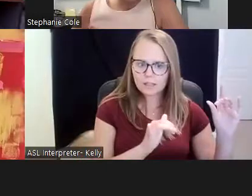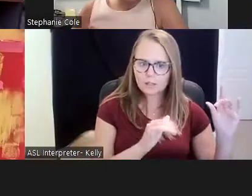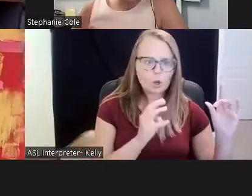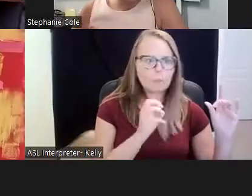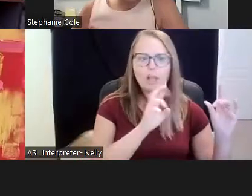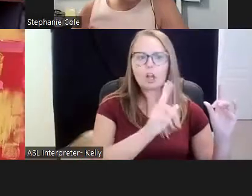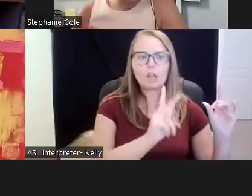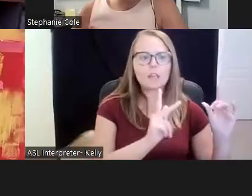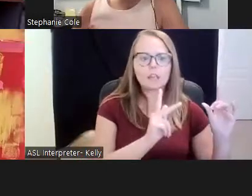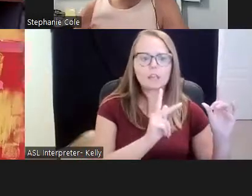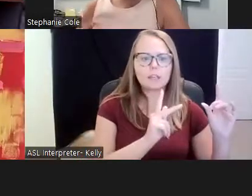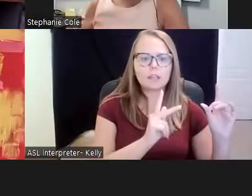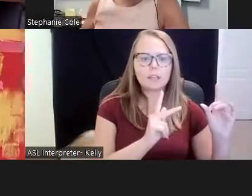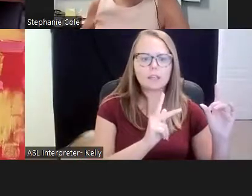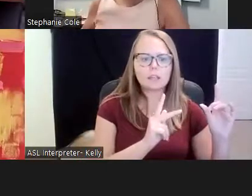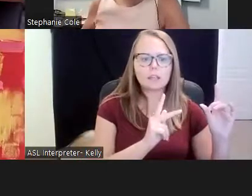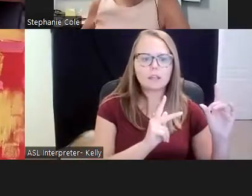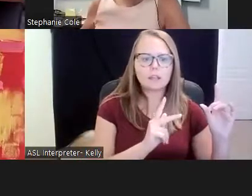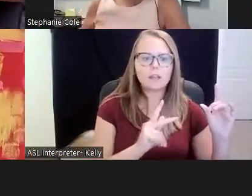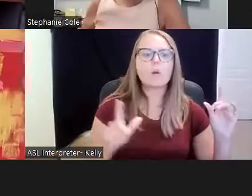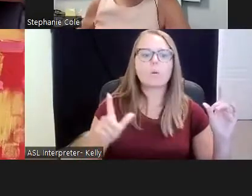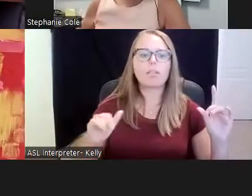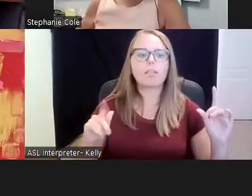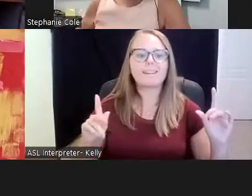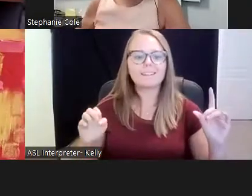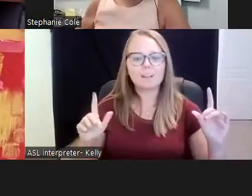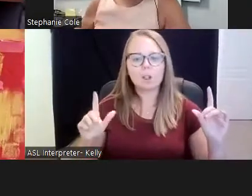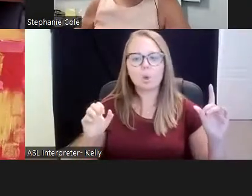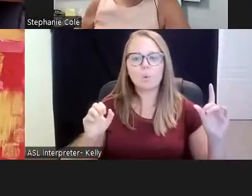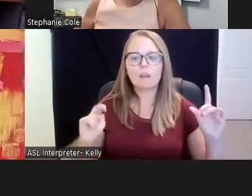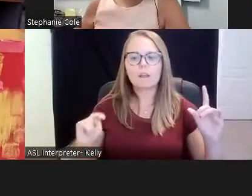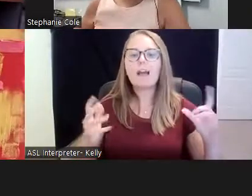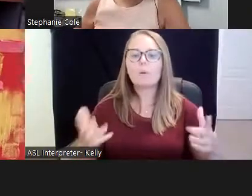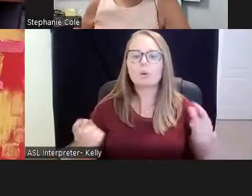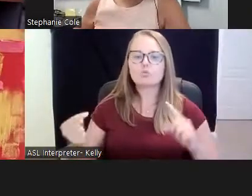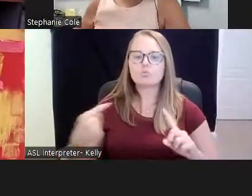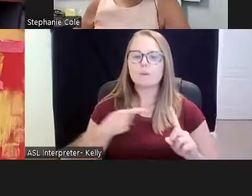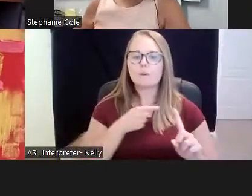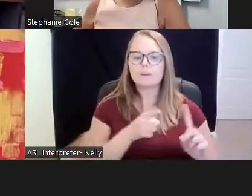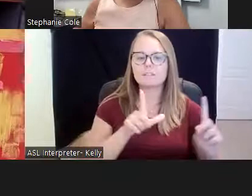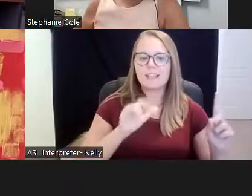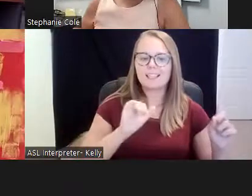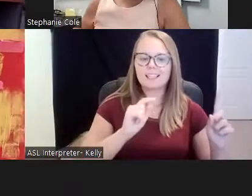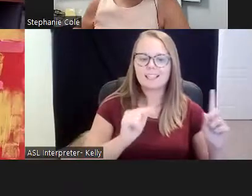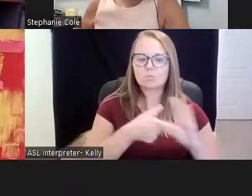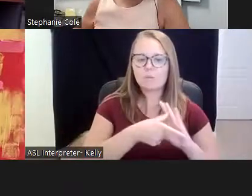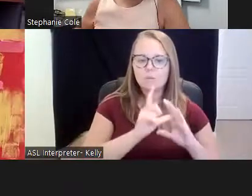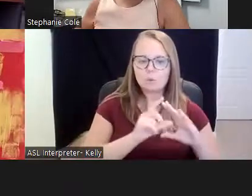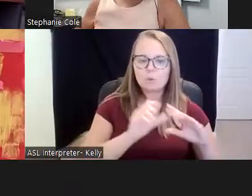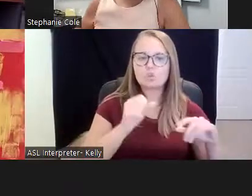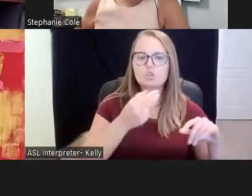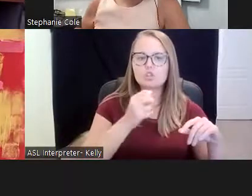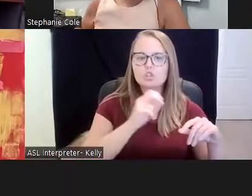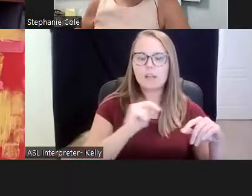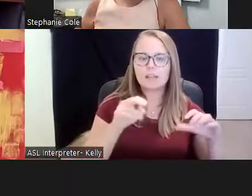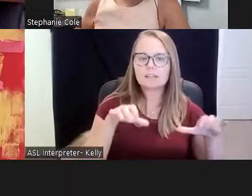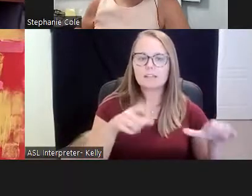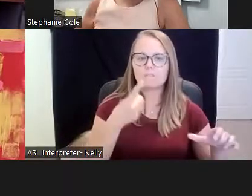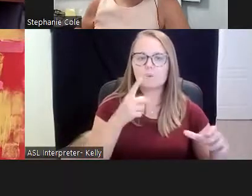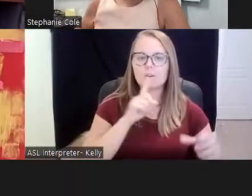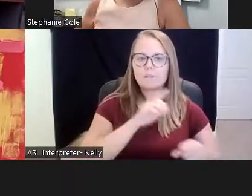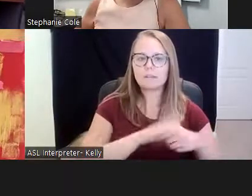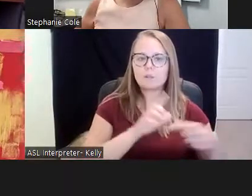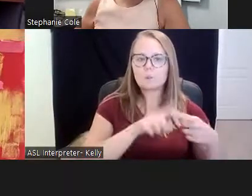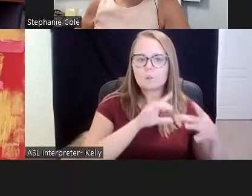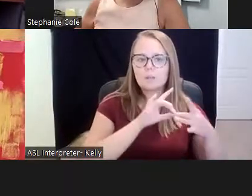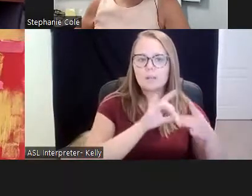Shannon. I was going to refer back to the lit review that Shannon did for our Commit to Connect, right? So that would be